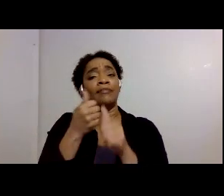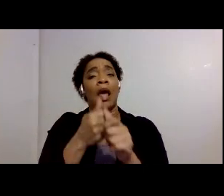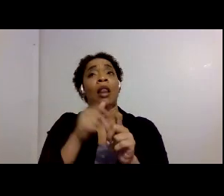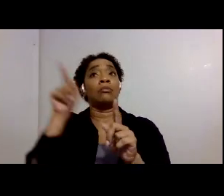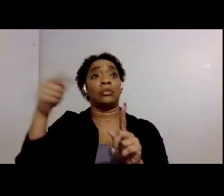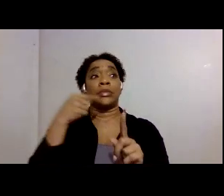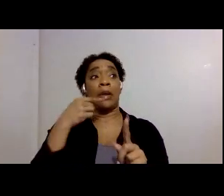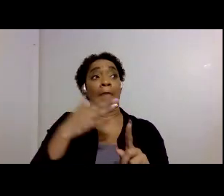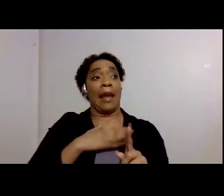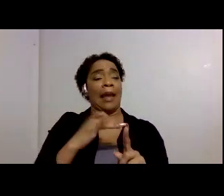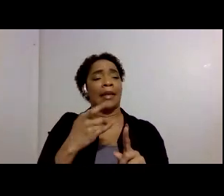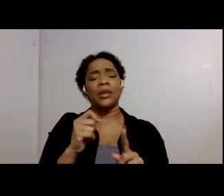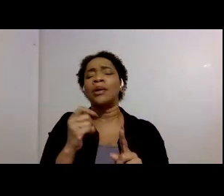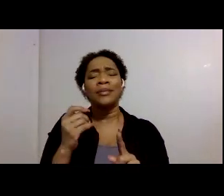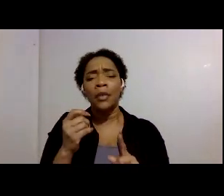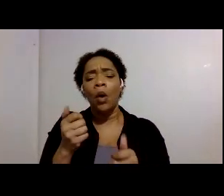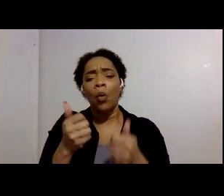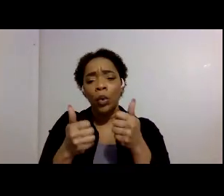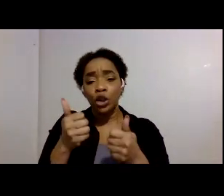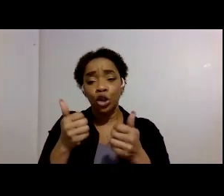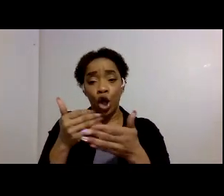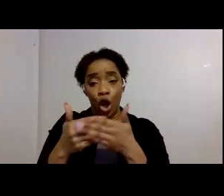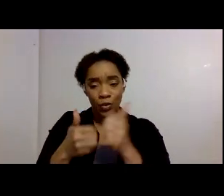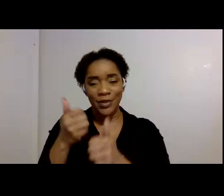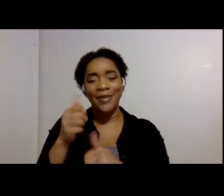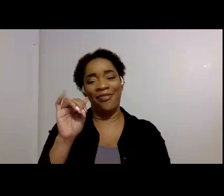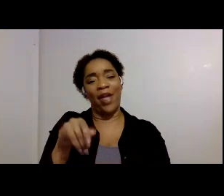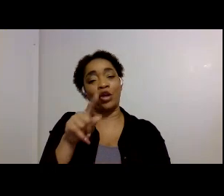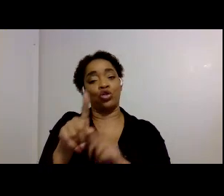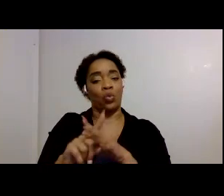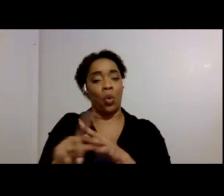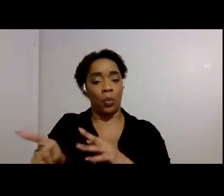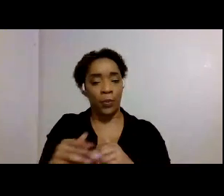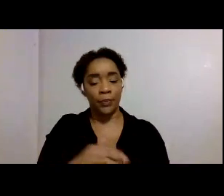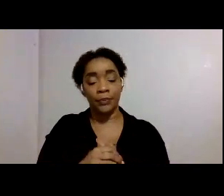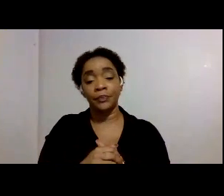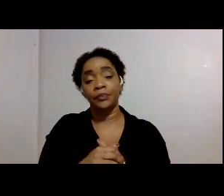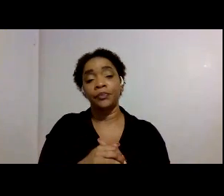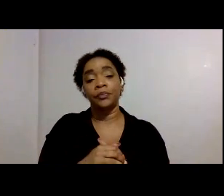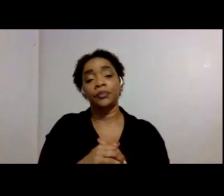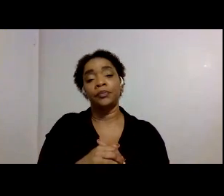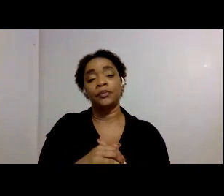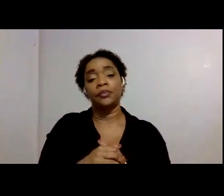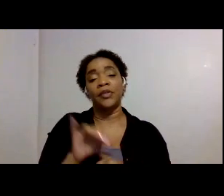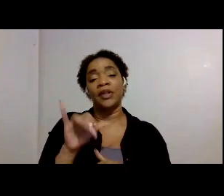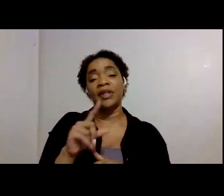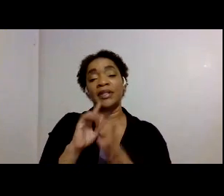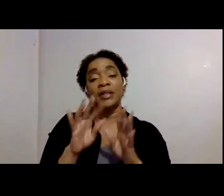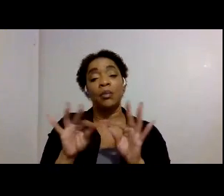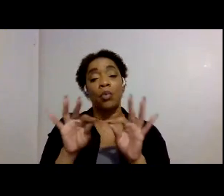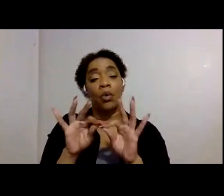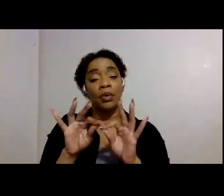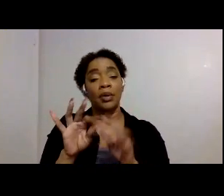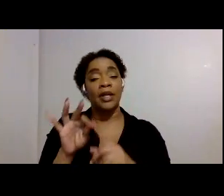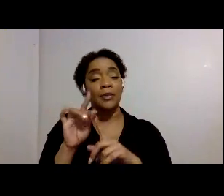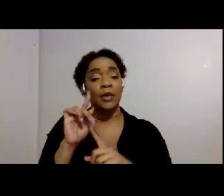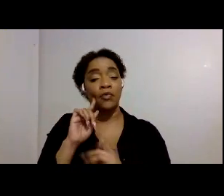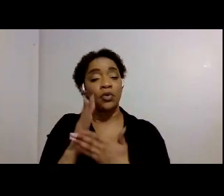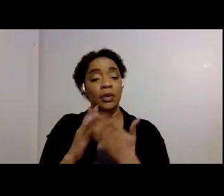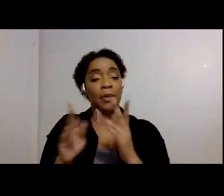the closest exit is to you, that's where you go. And this is also important, especially for some of the people I've seen